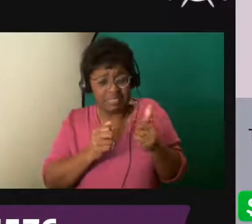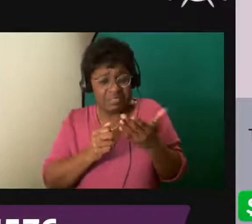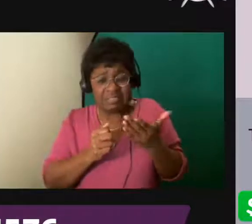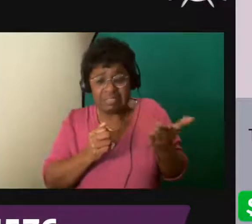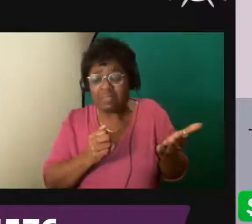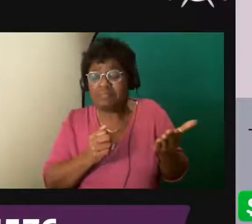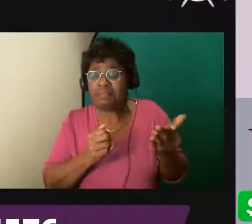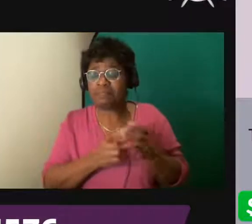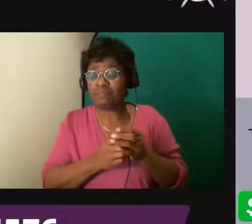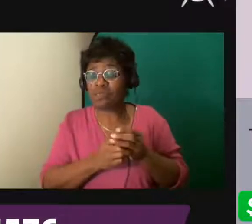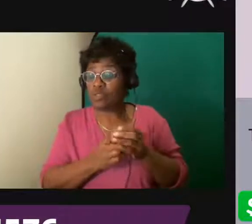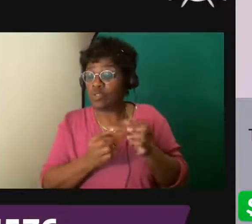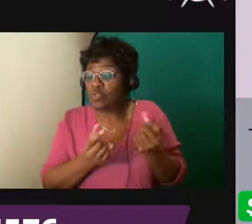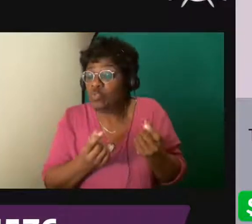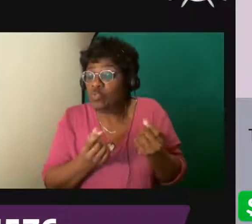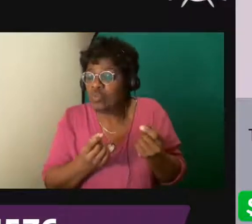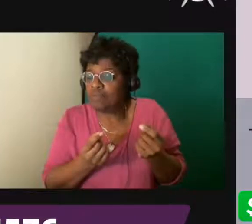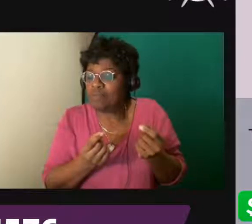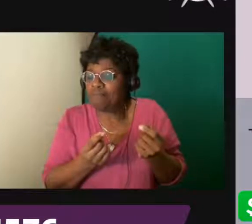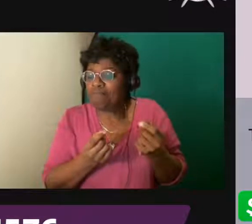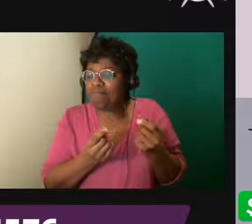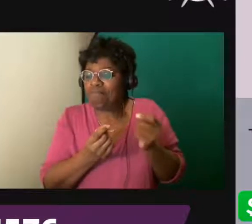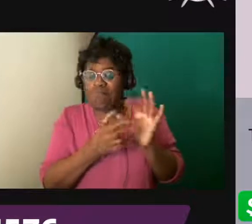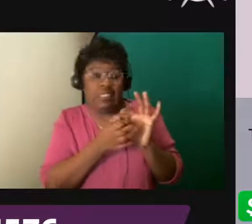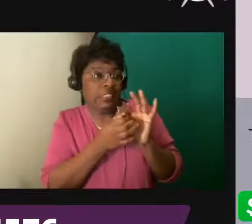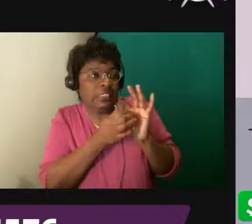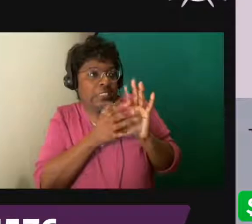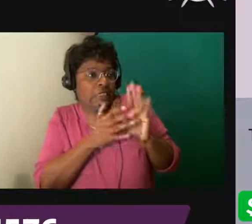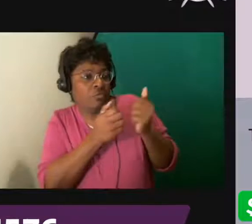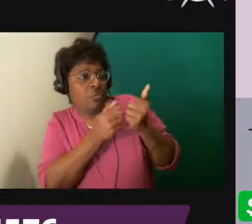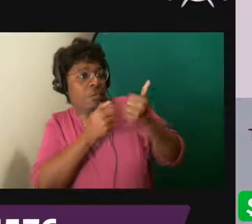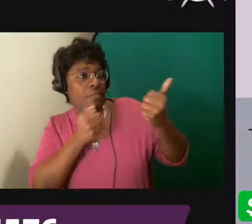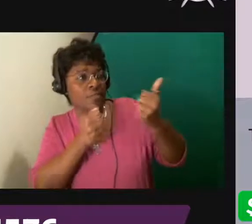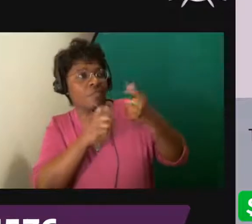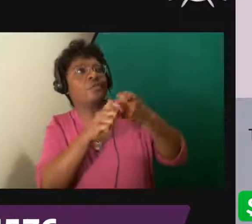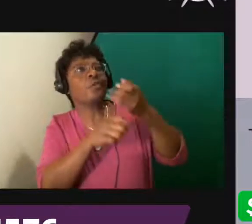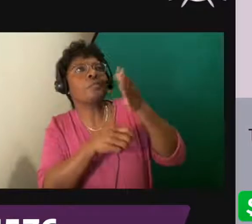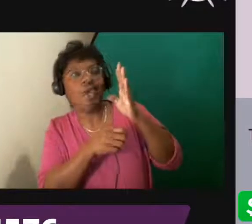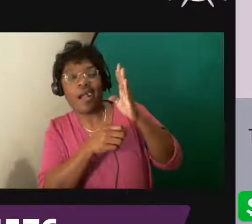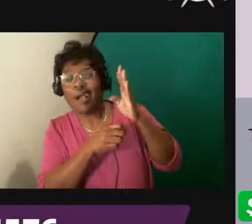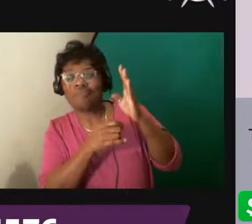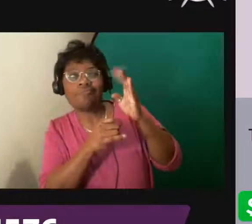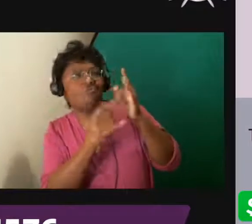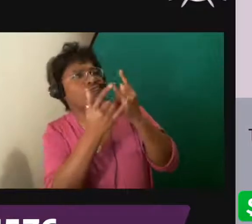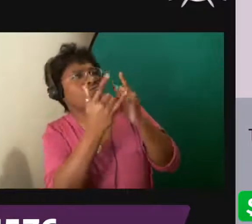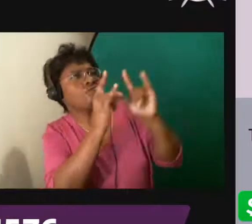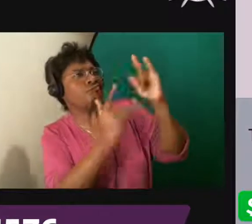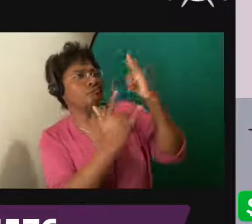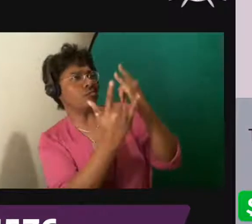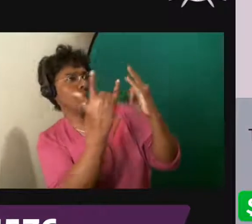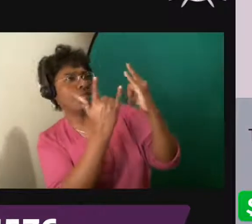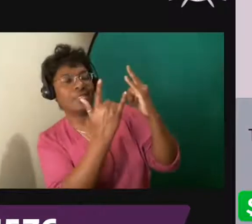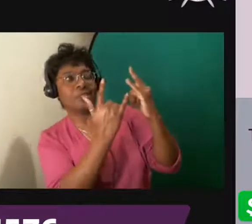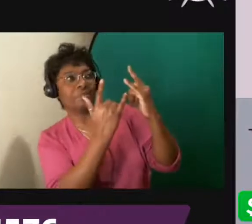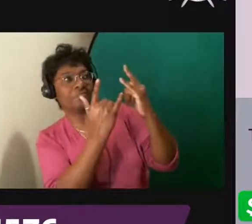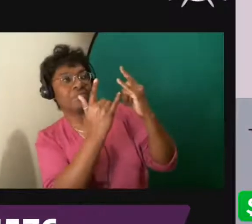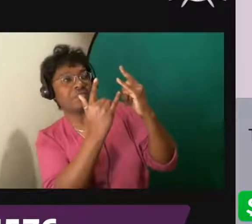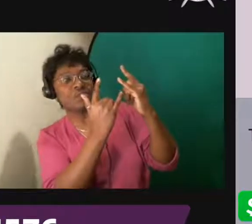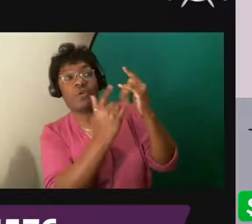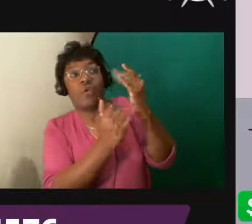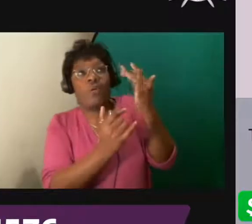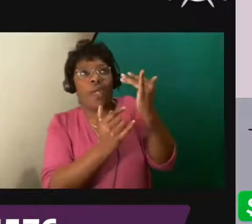created thing shall be able to separate us from the love of God, which is in Christ Jesus, our